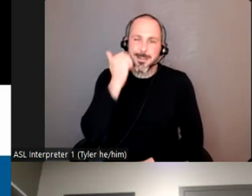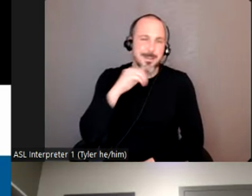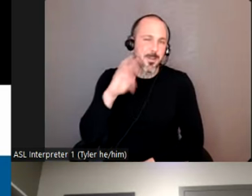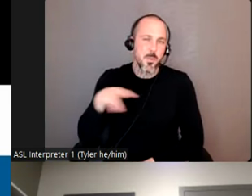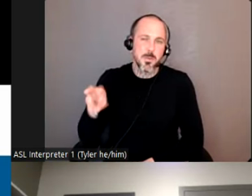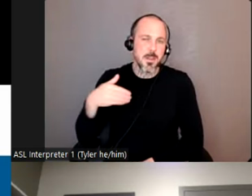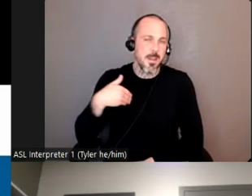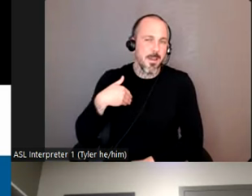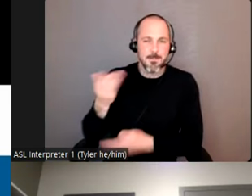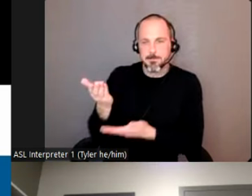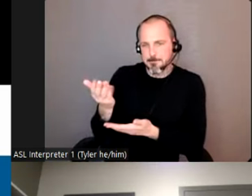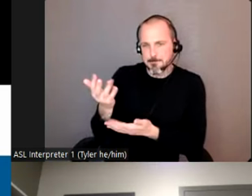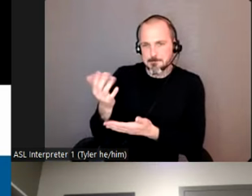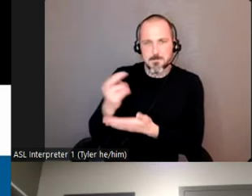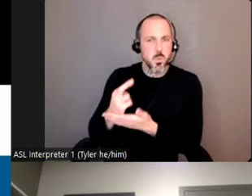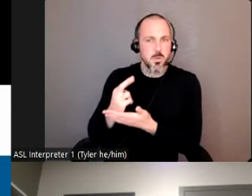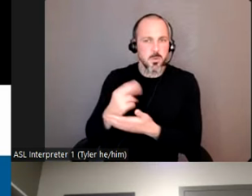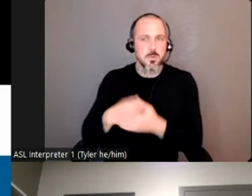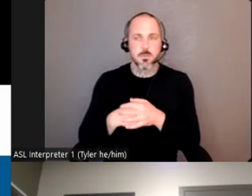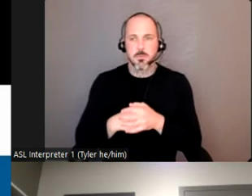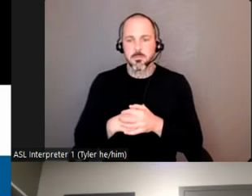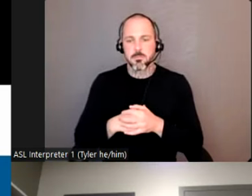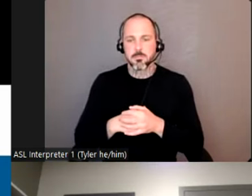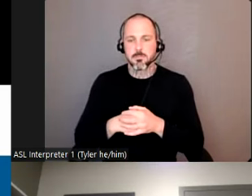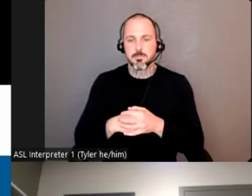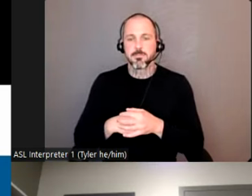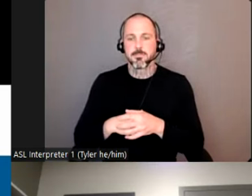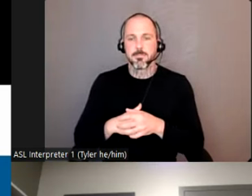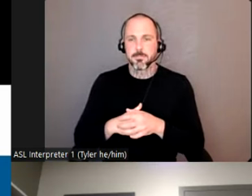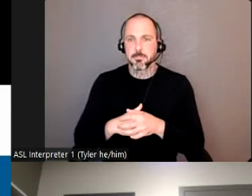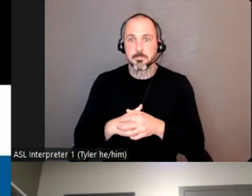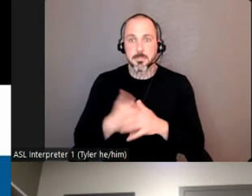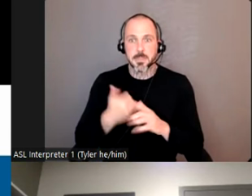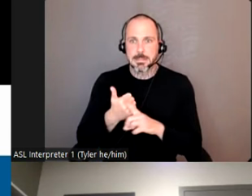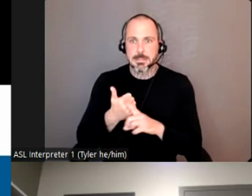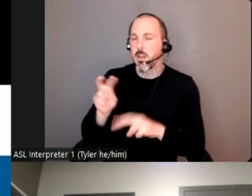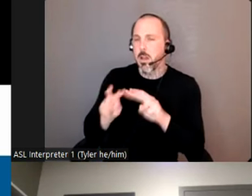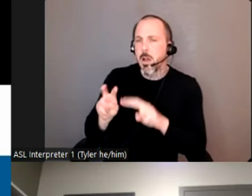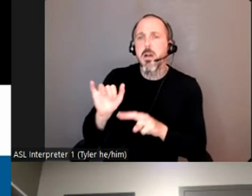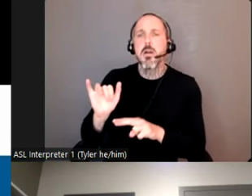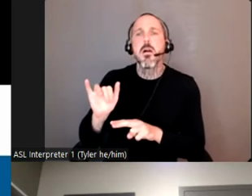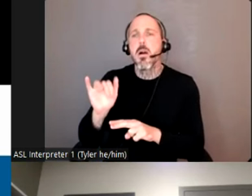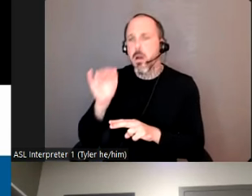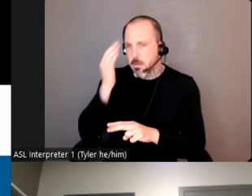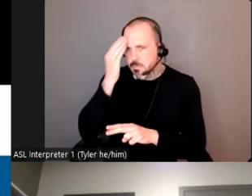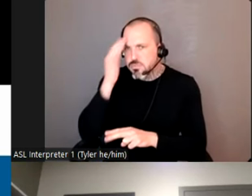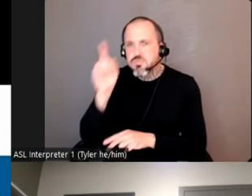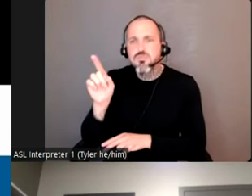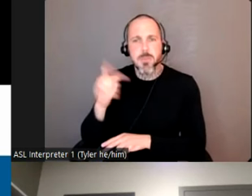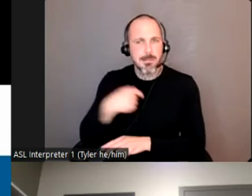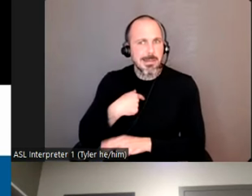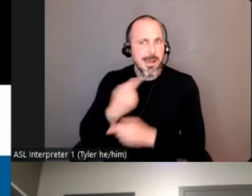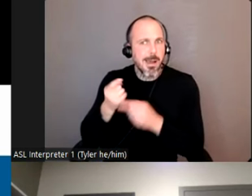have amazing resources to help you identify what fraud may be targeting you and how to prevent yourself from being